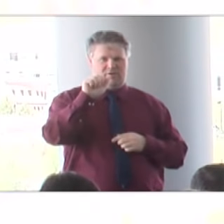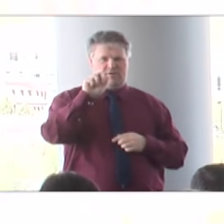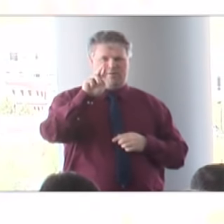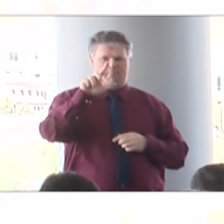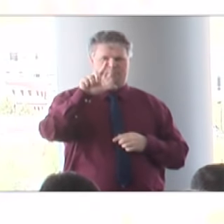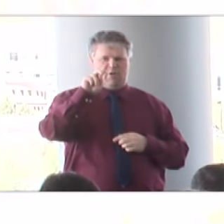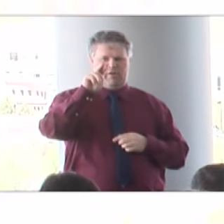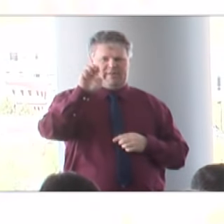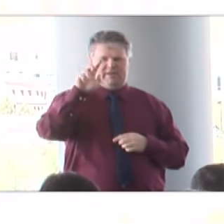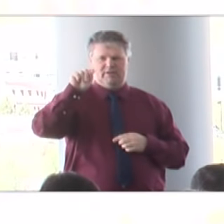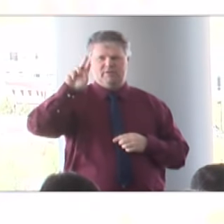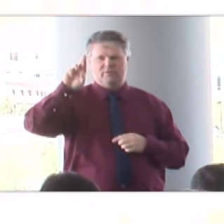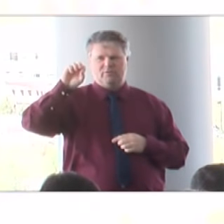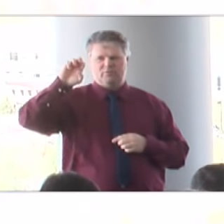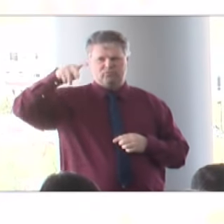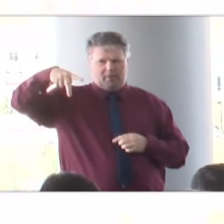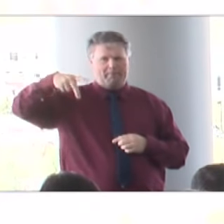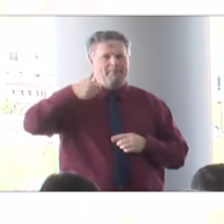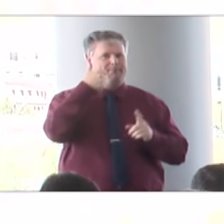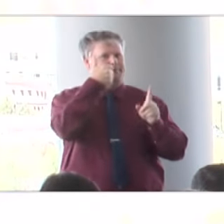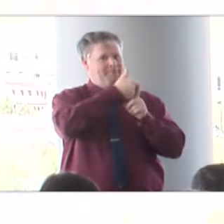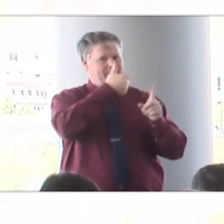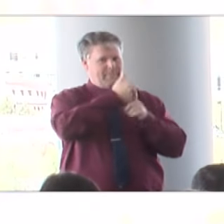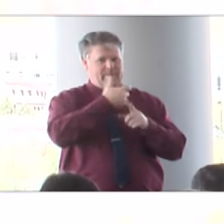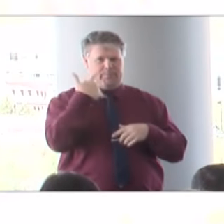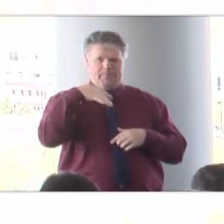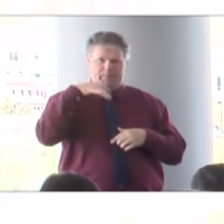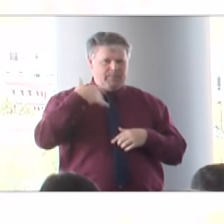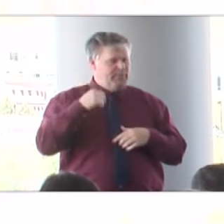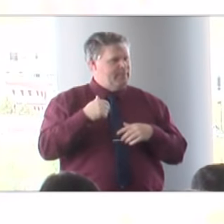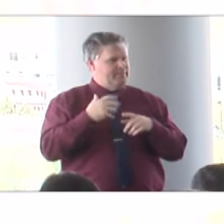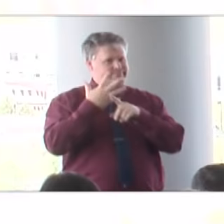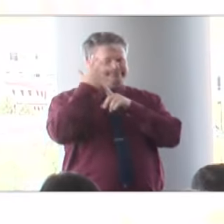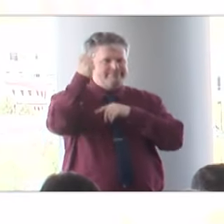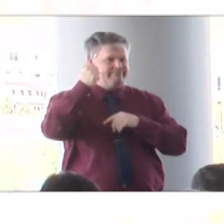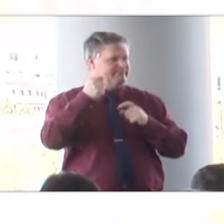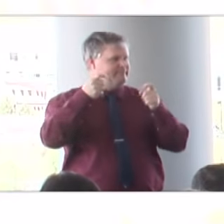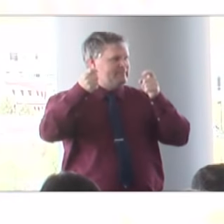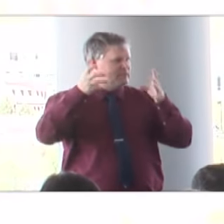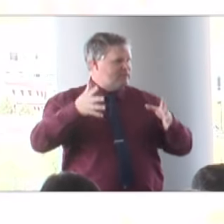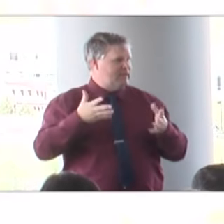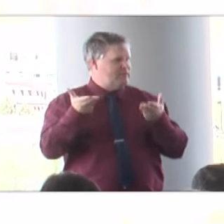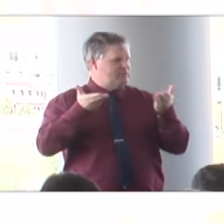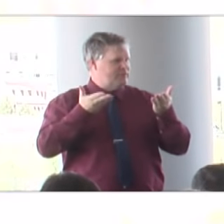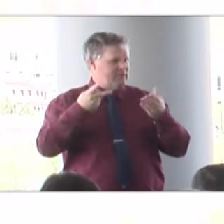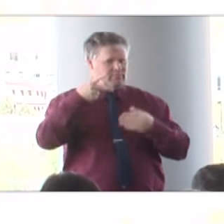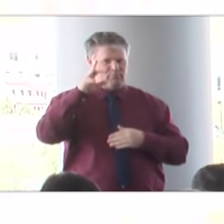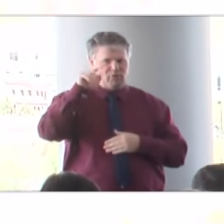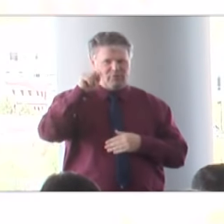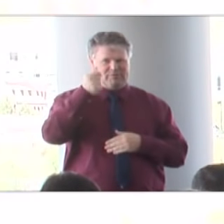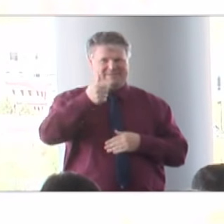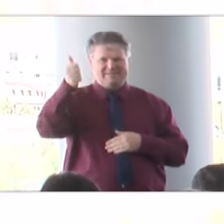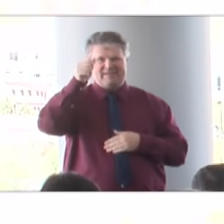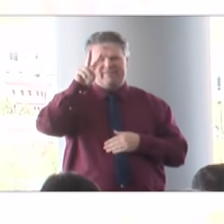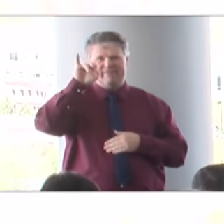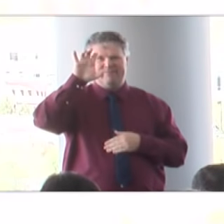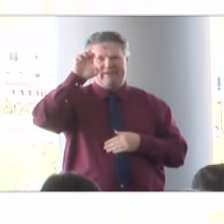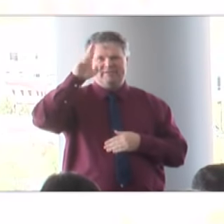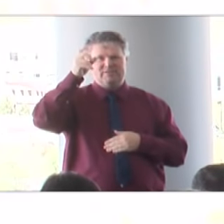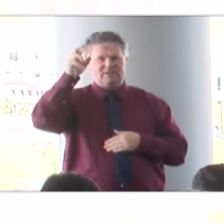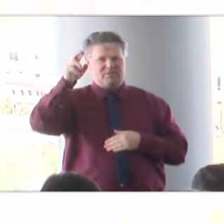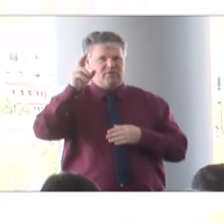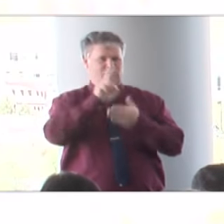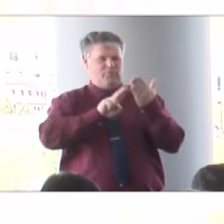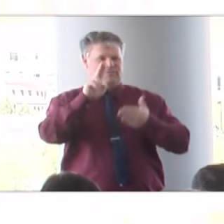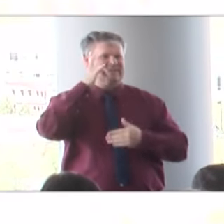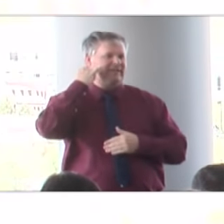Tromp is an accomplished academic and administrator who is currently serving as provost and executive vice chancellor at the